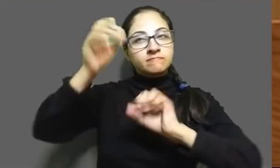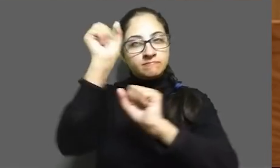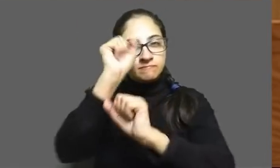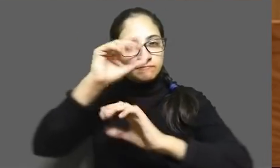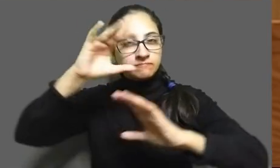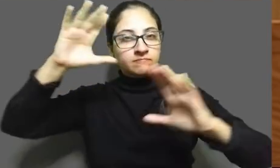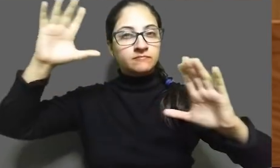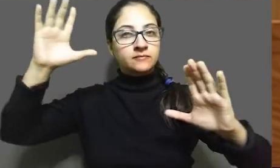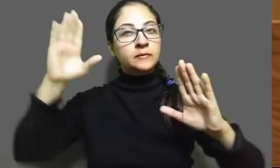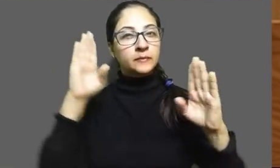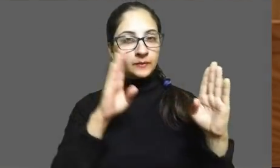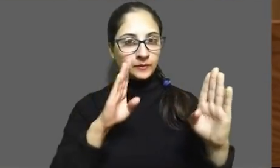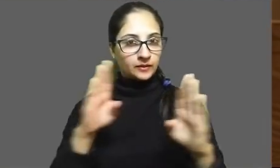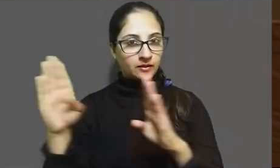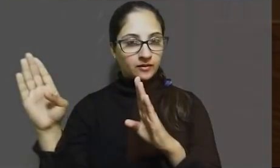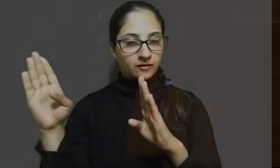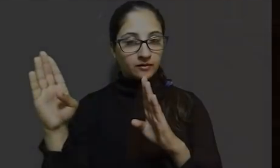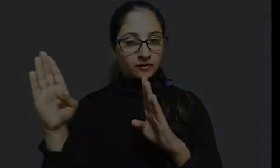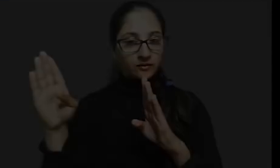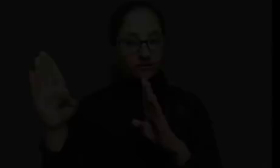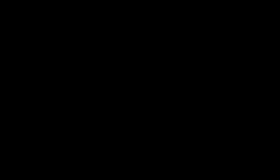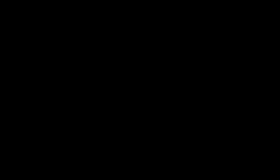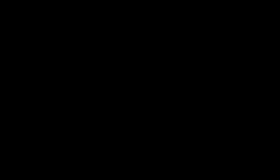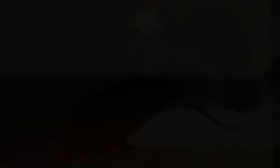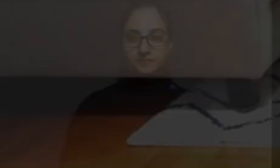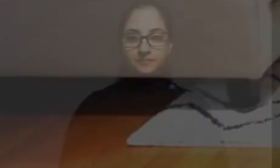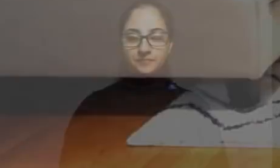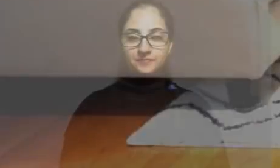think past crises.